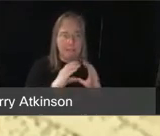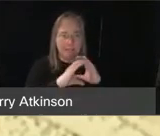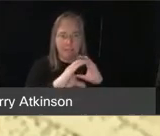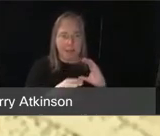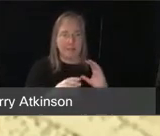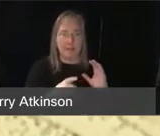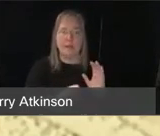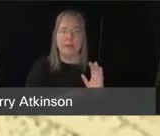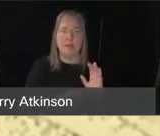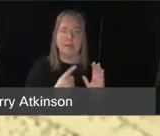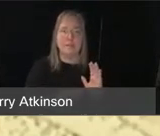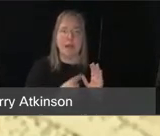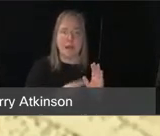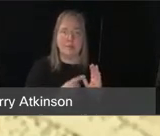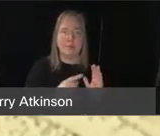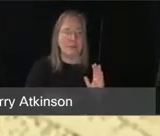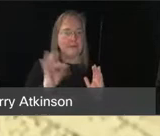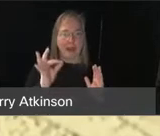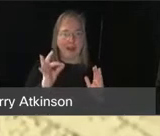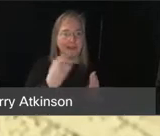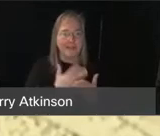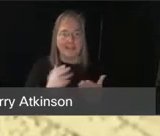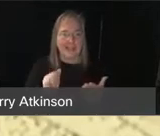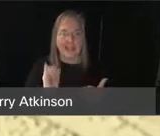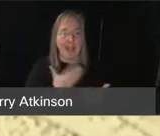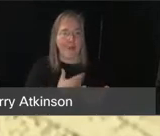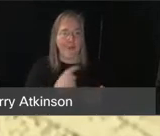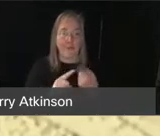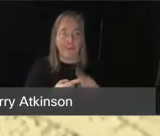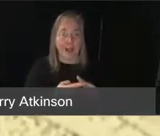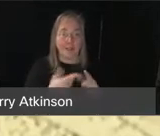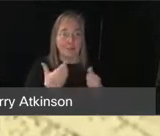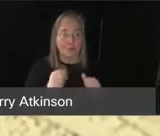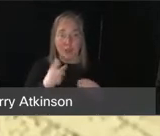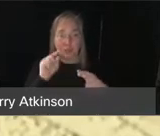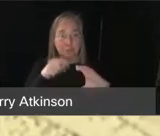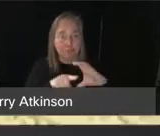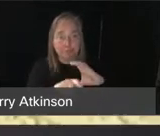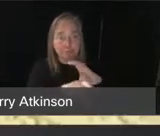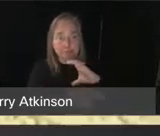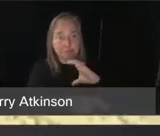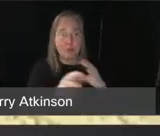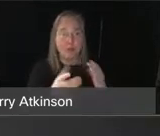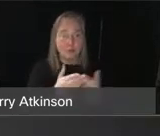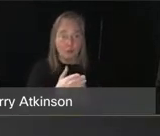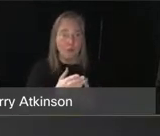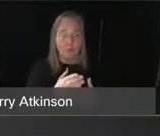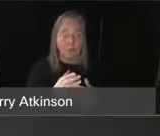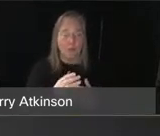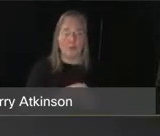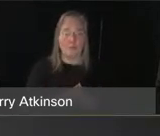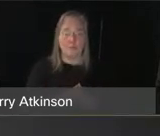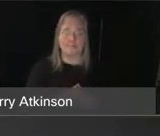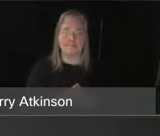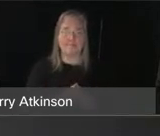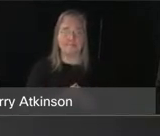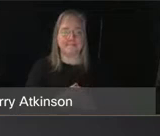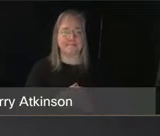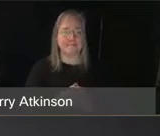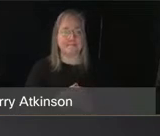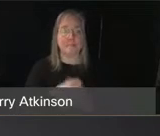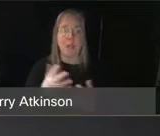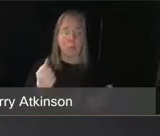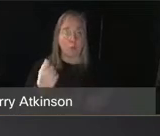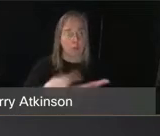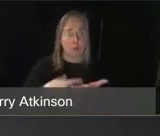stuff like our friends trying to go through a storm drain pipe. I do want to talk about, we use